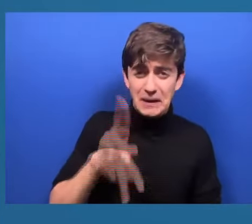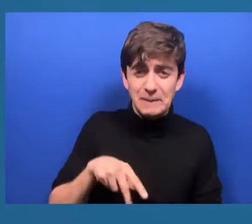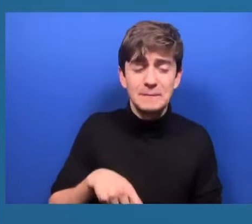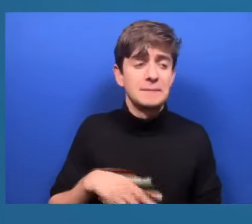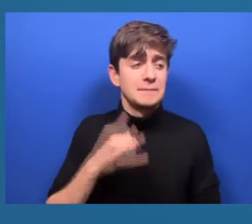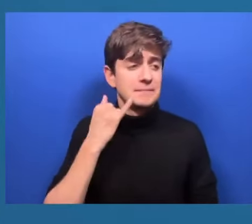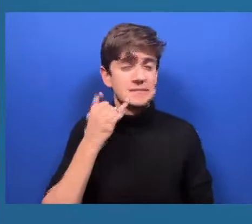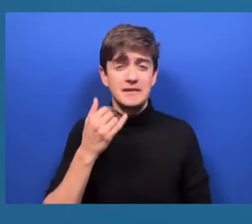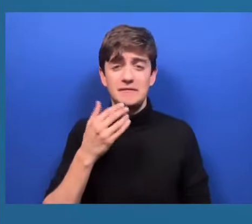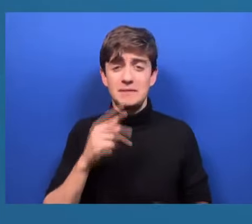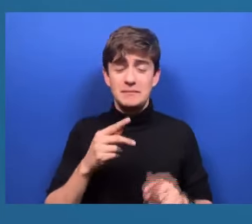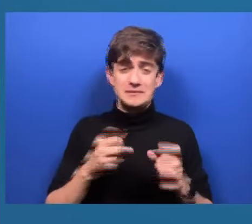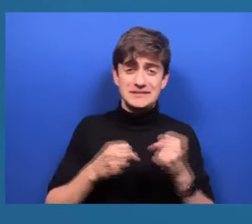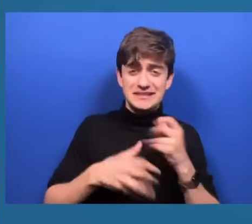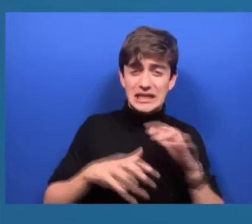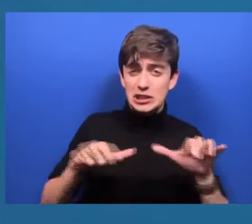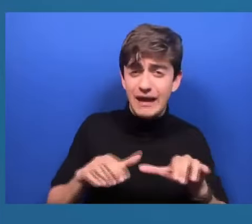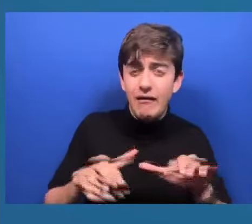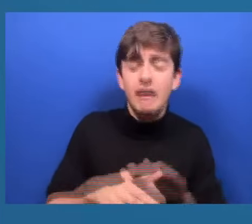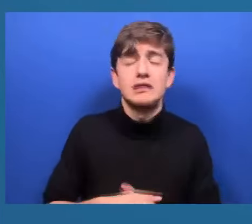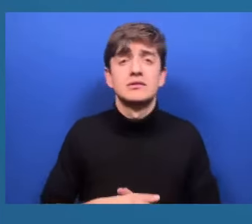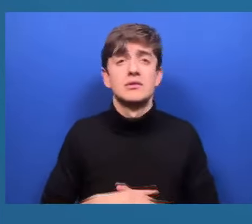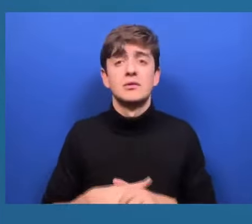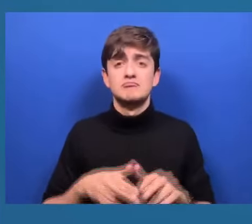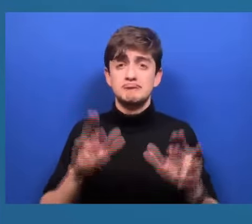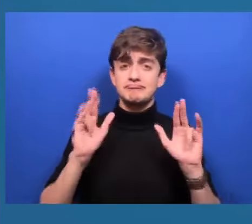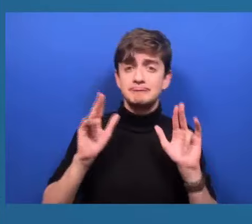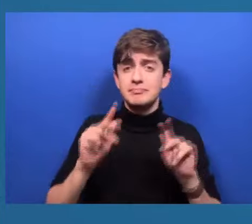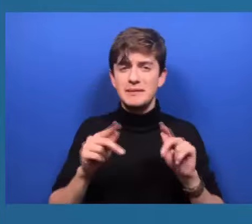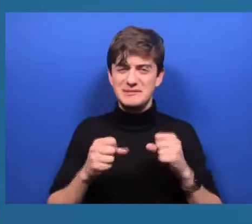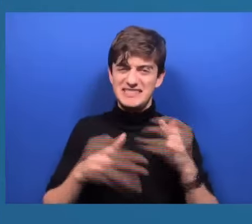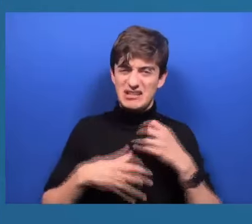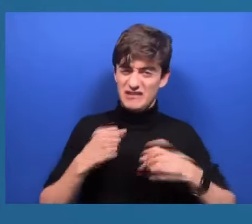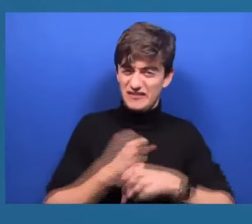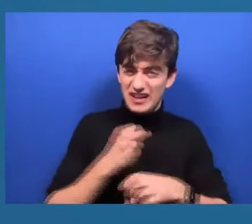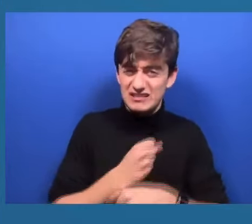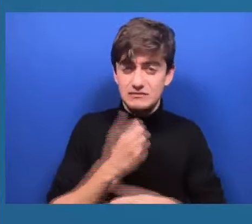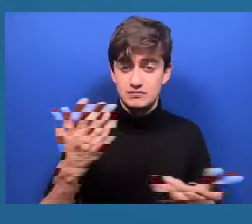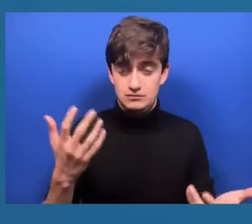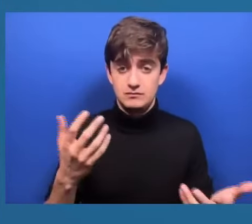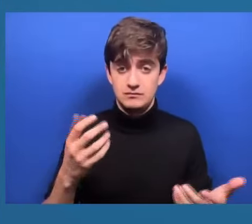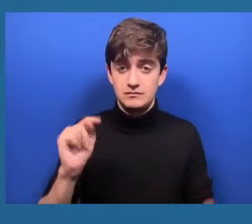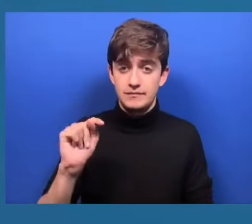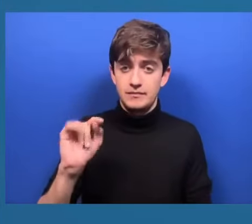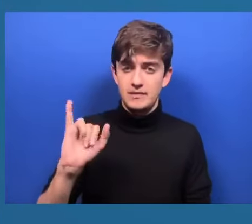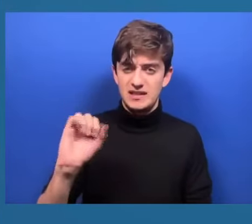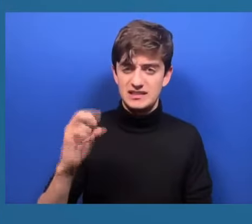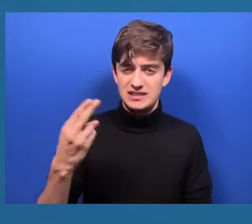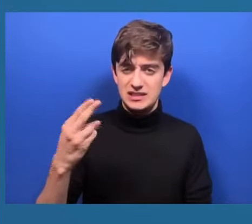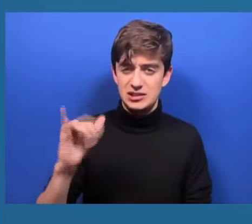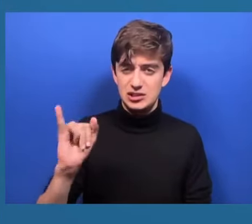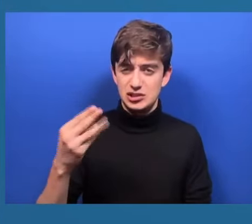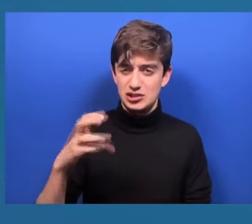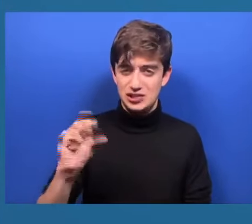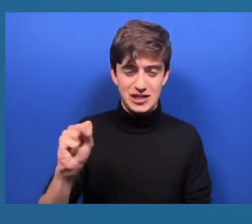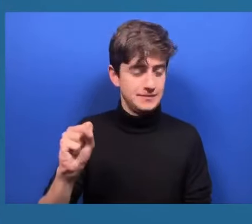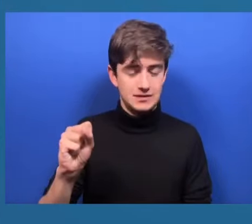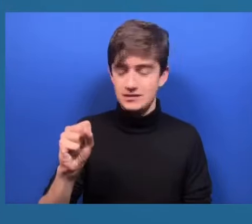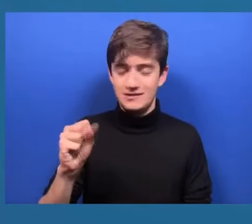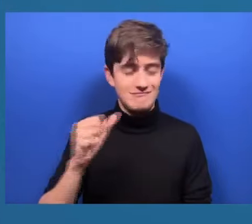to act, when decent people are scared to fight. Tish James is not